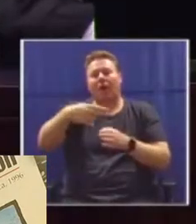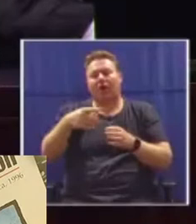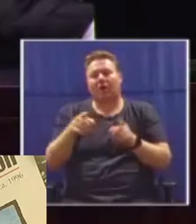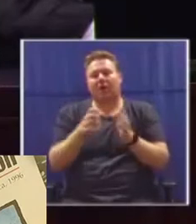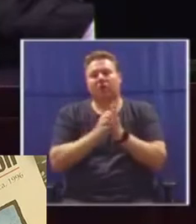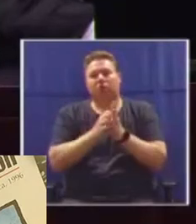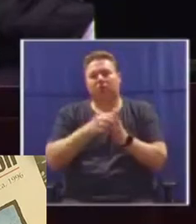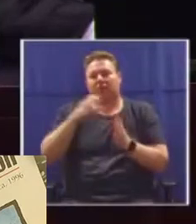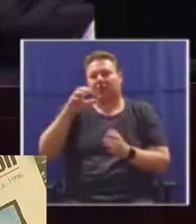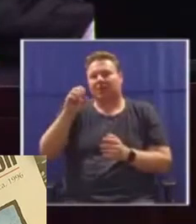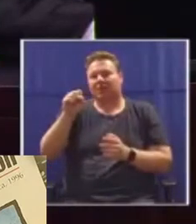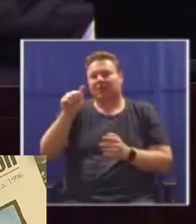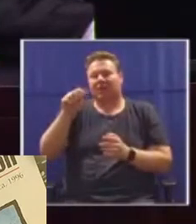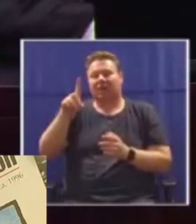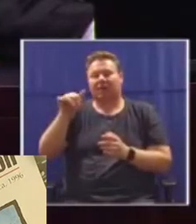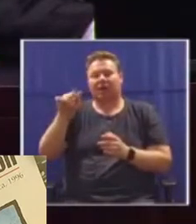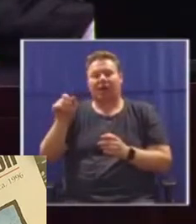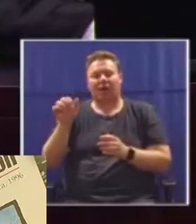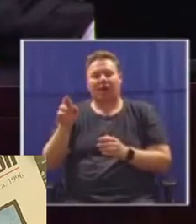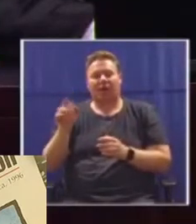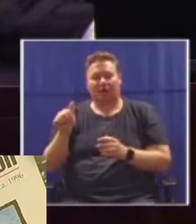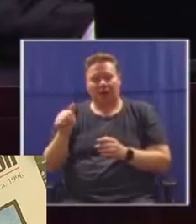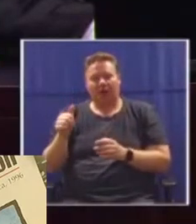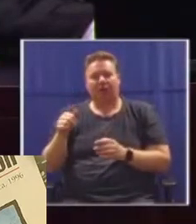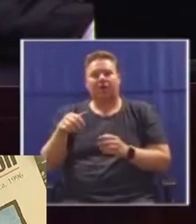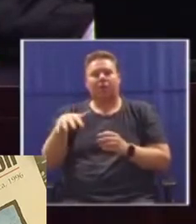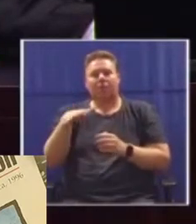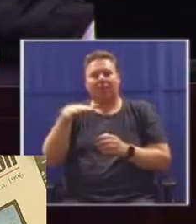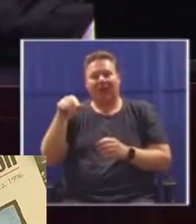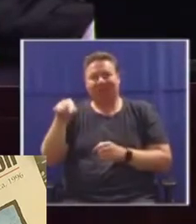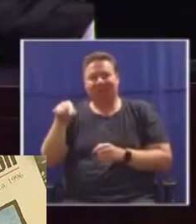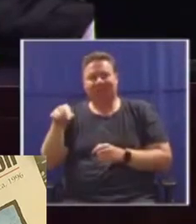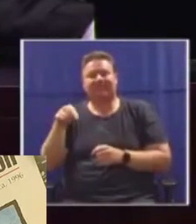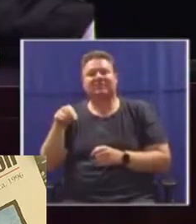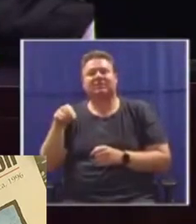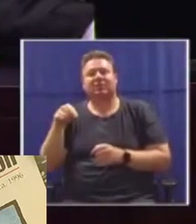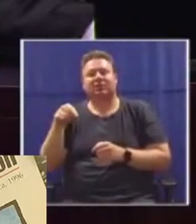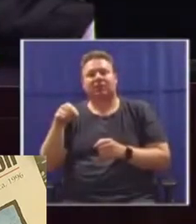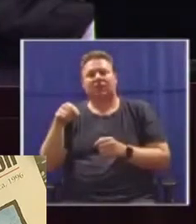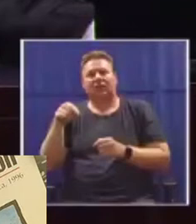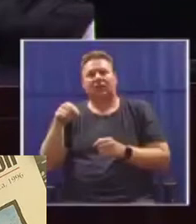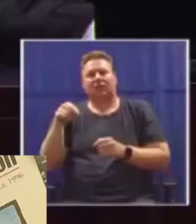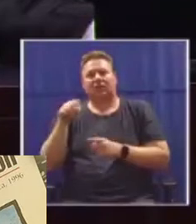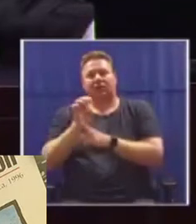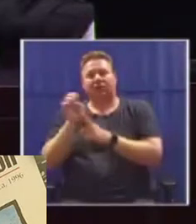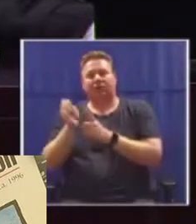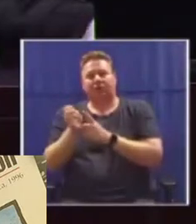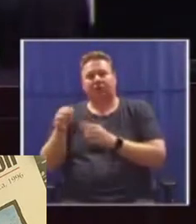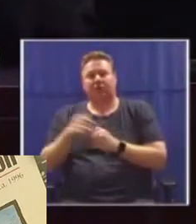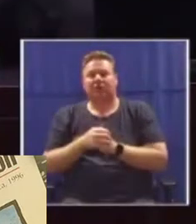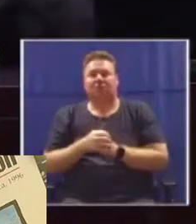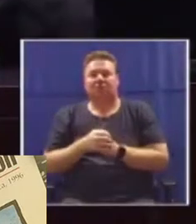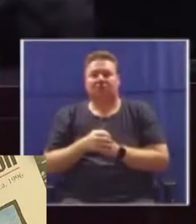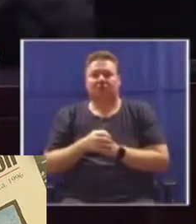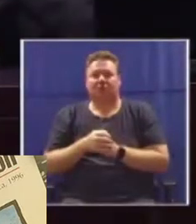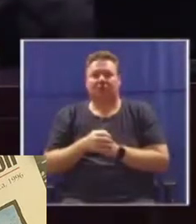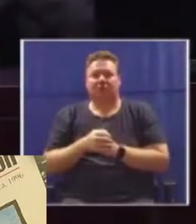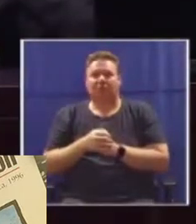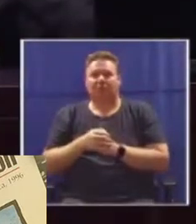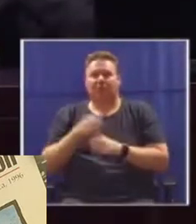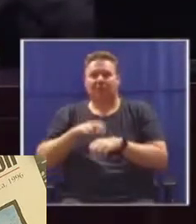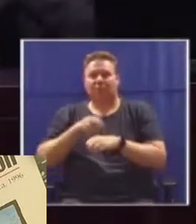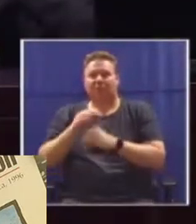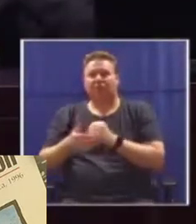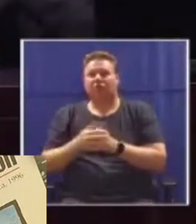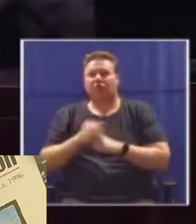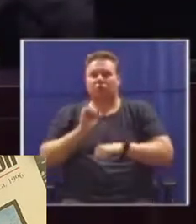in ecological sensitive areas that requires protection from marine pollution. Honourable Member, your time is now expired.